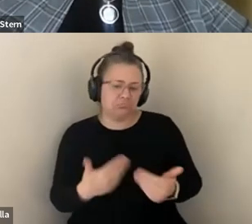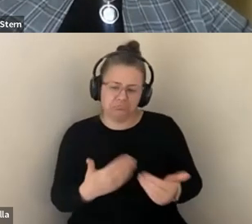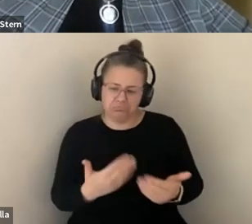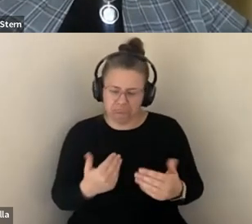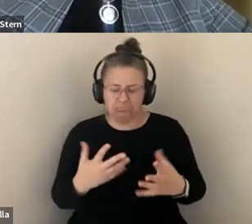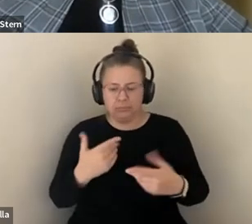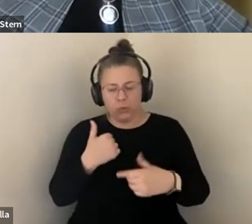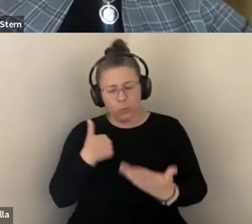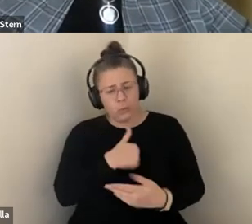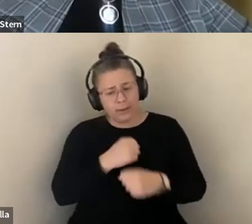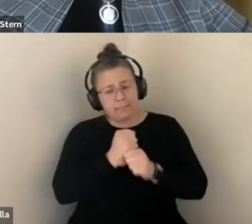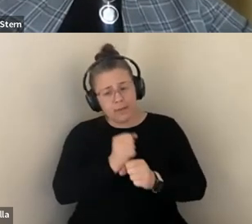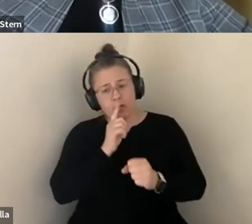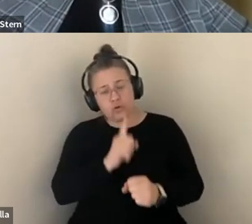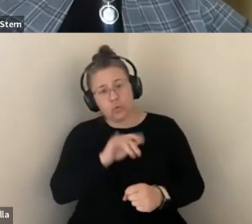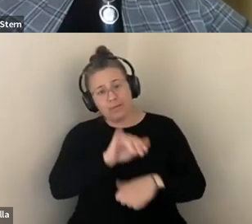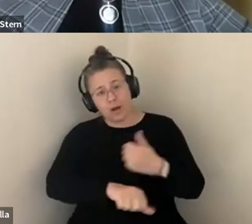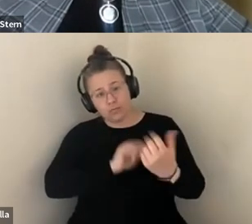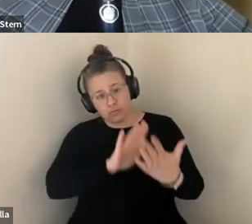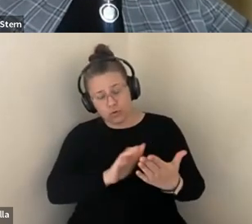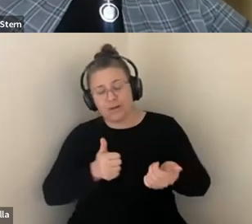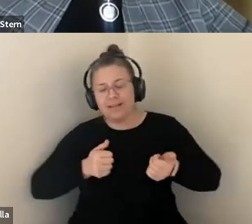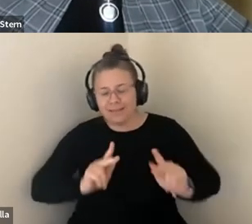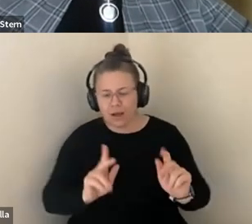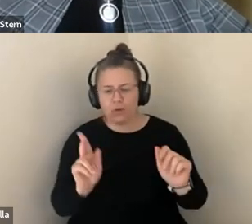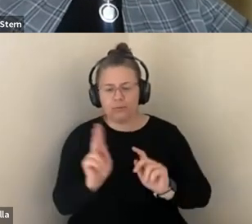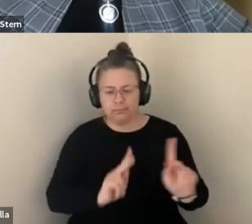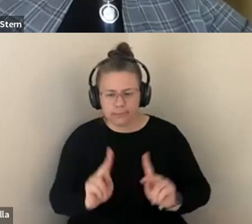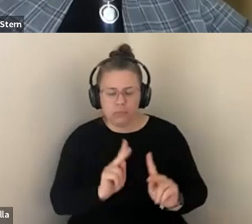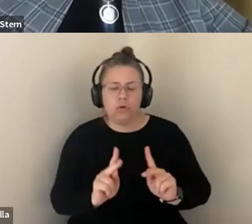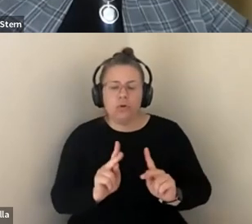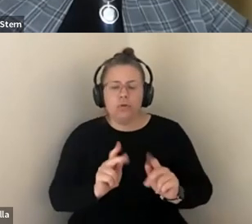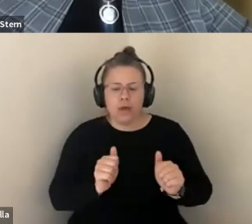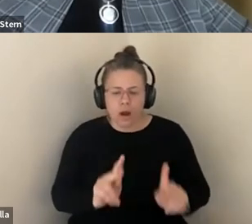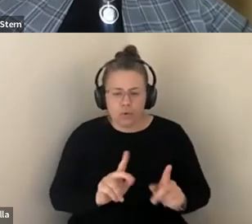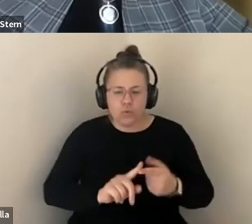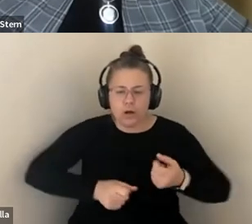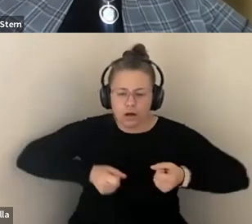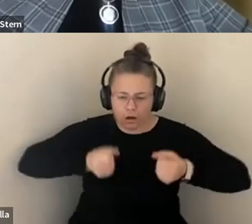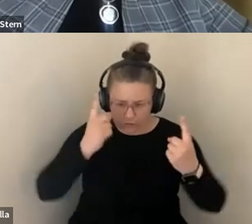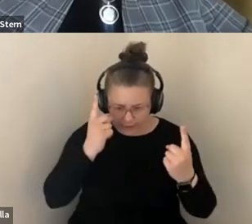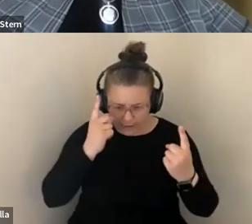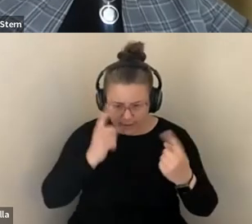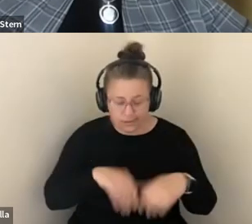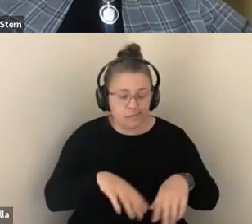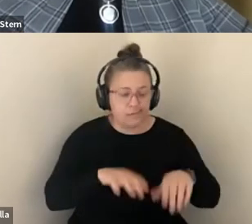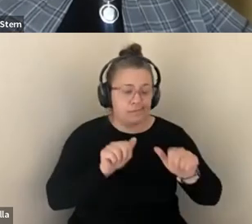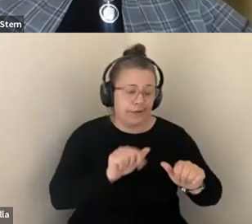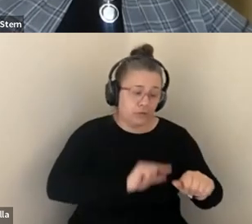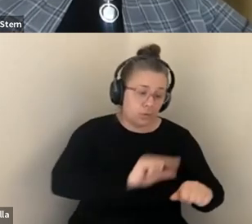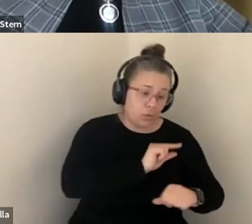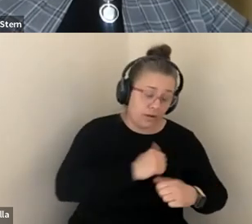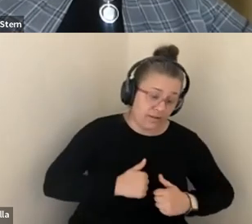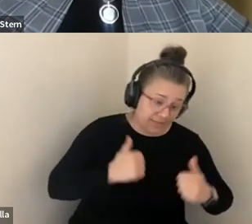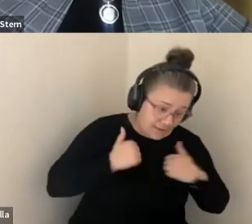does allow individuals opportunity to understand the possibilities of quality of life, to understand the ways in which